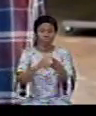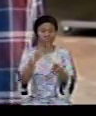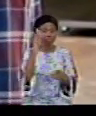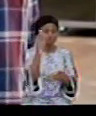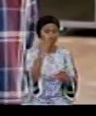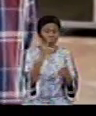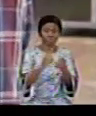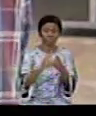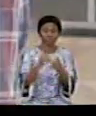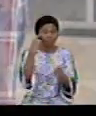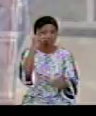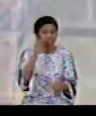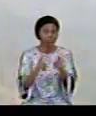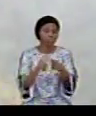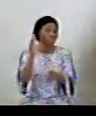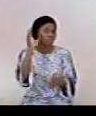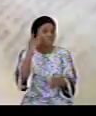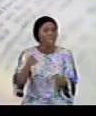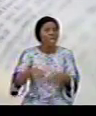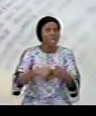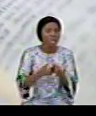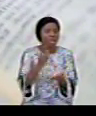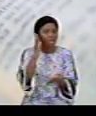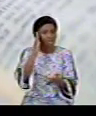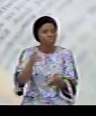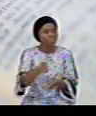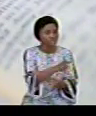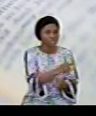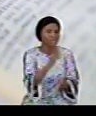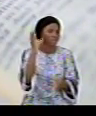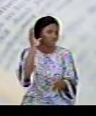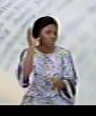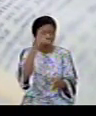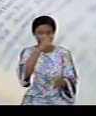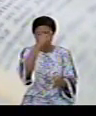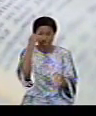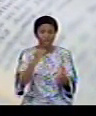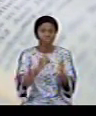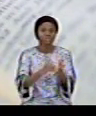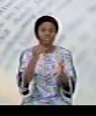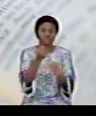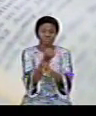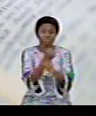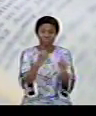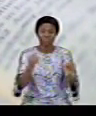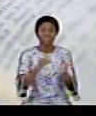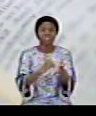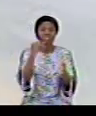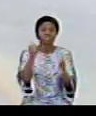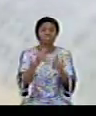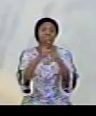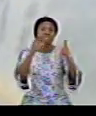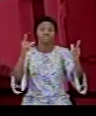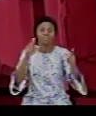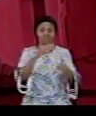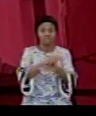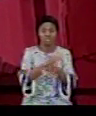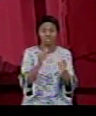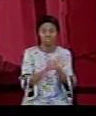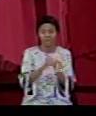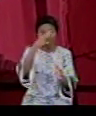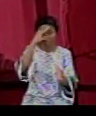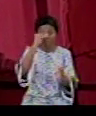how shall be hear the gospel of Salvation it is the greatest message that man has ever had